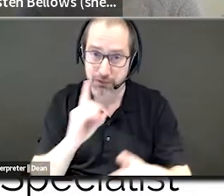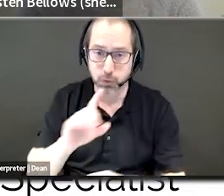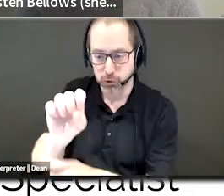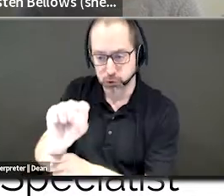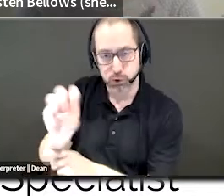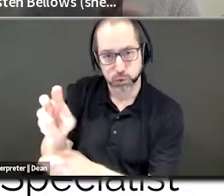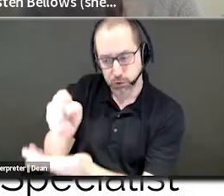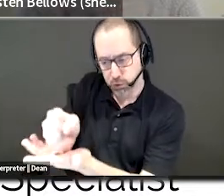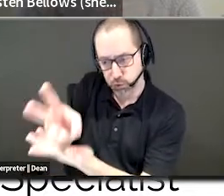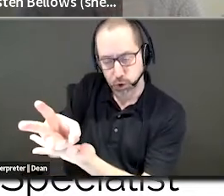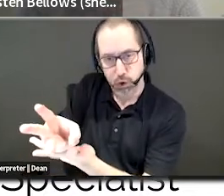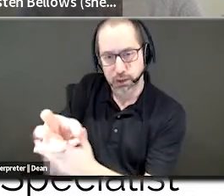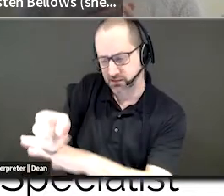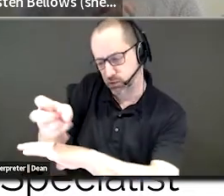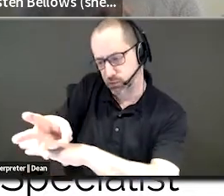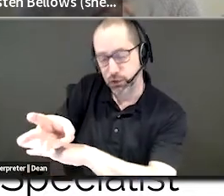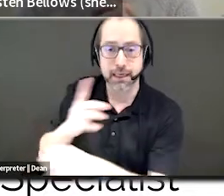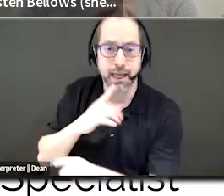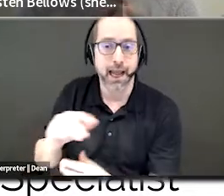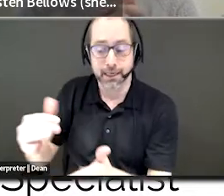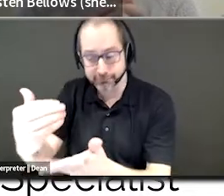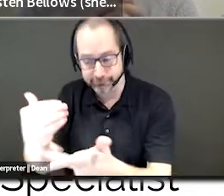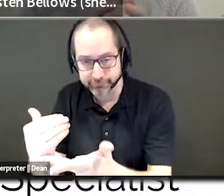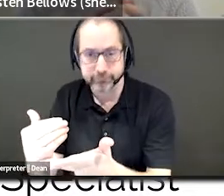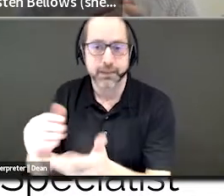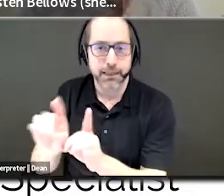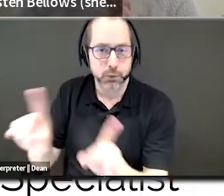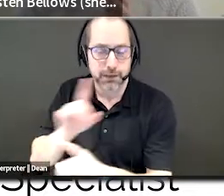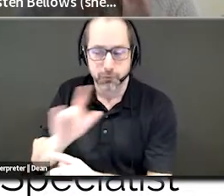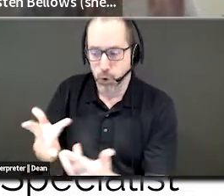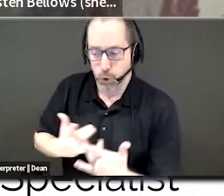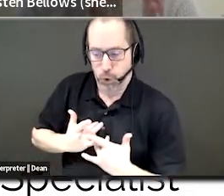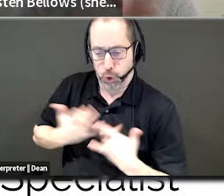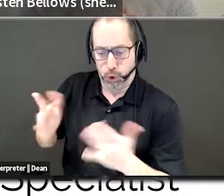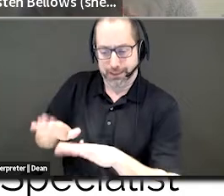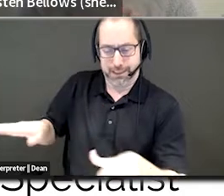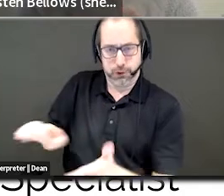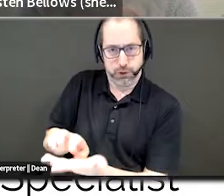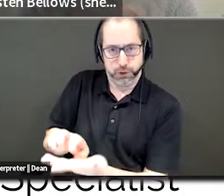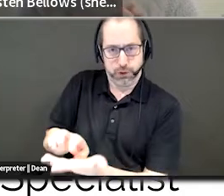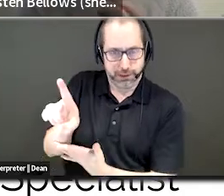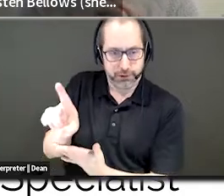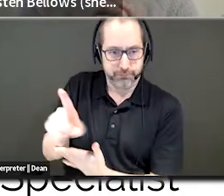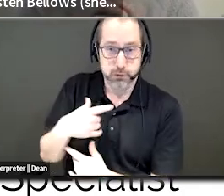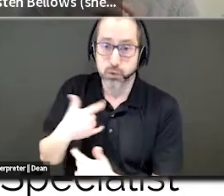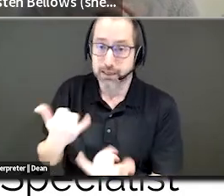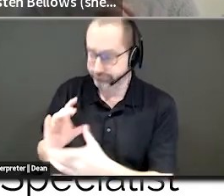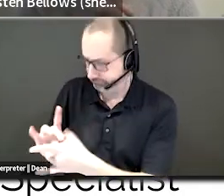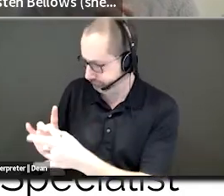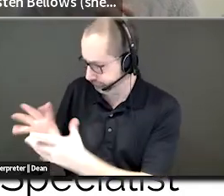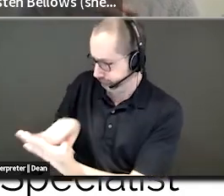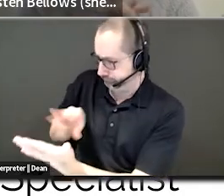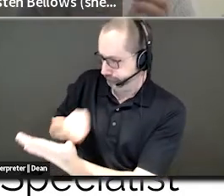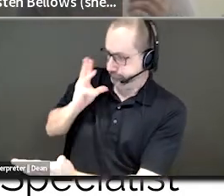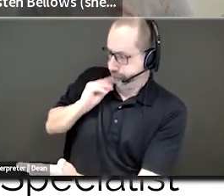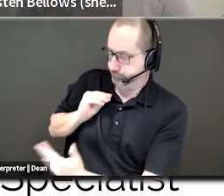also a background in early childhood education, which actually plays in nicely with how I work with adults.